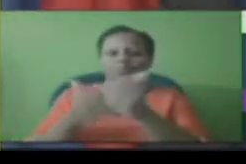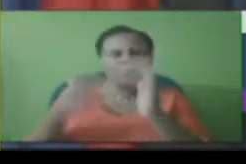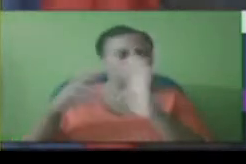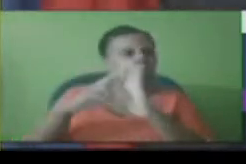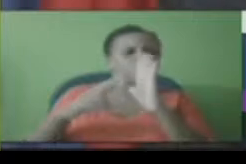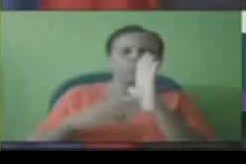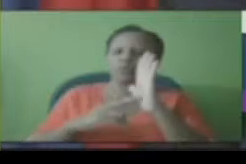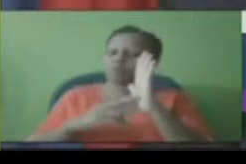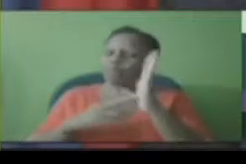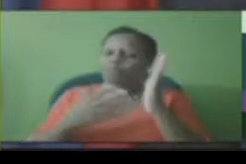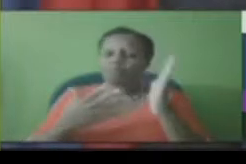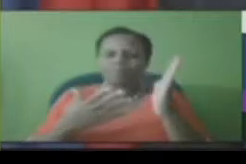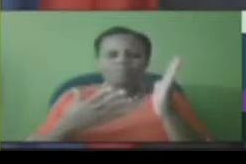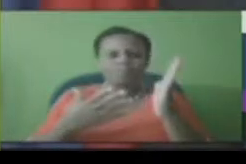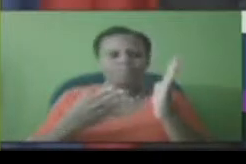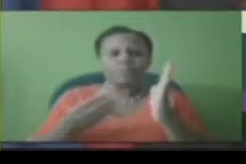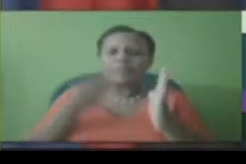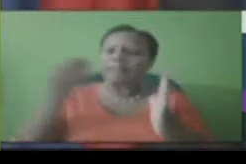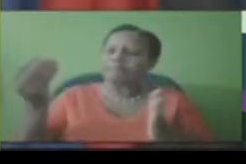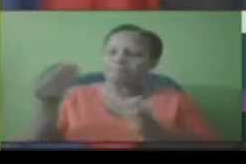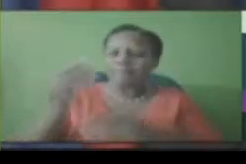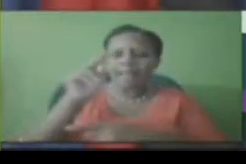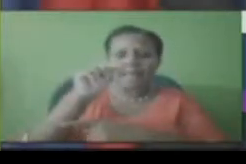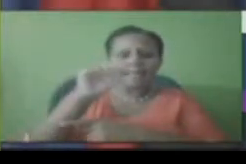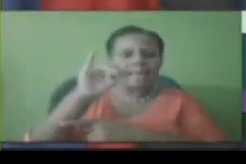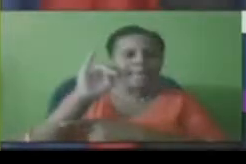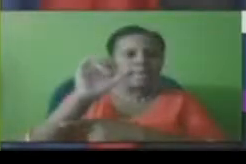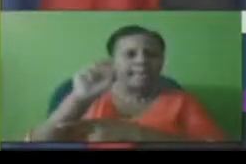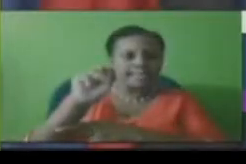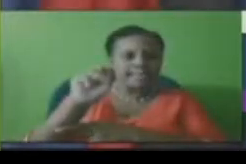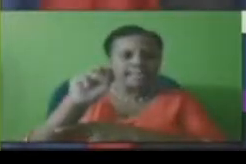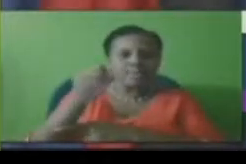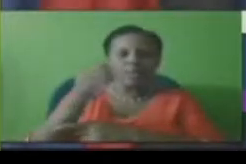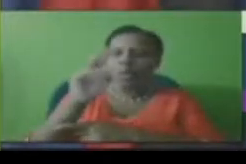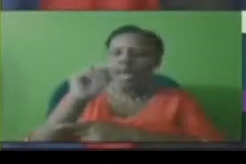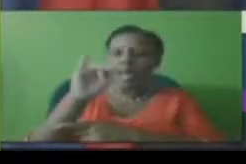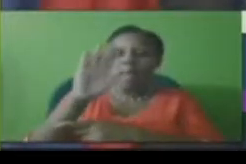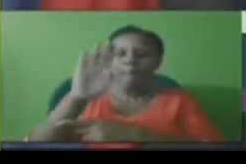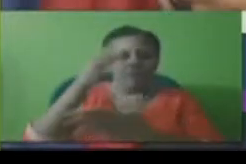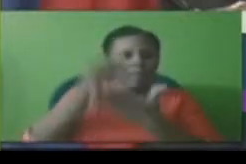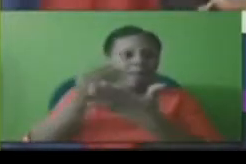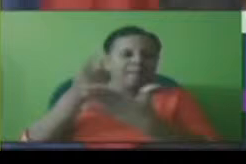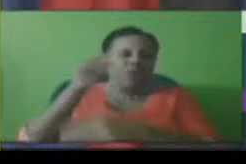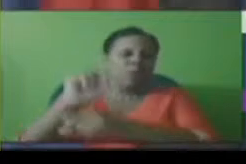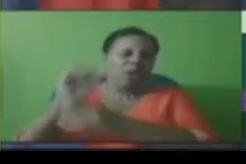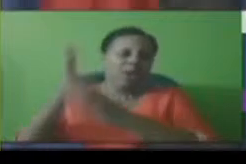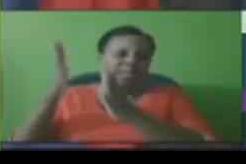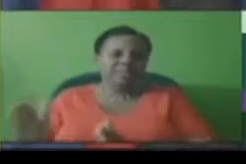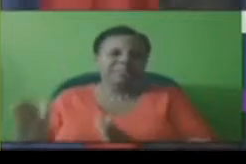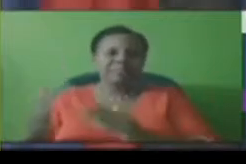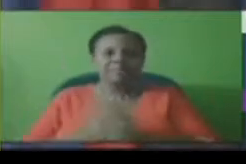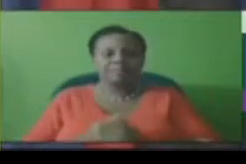then the question will arise as to what level of enforcement takes place at NIB.